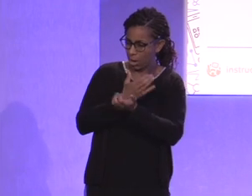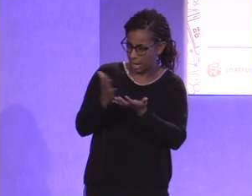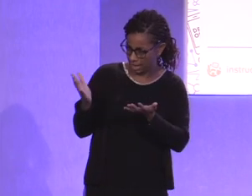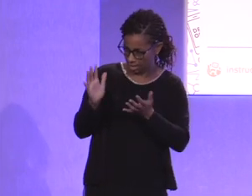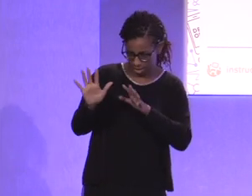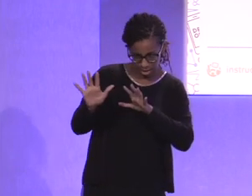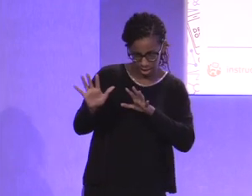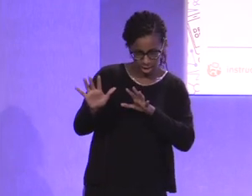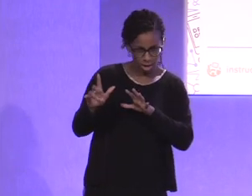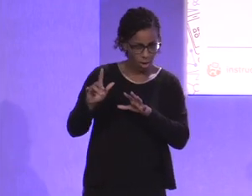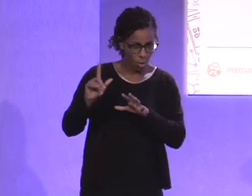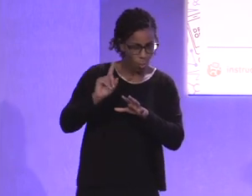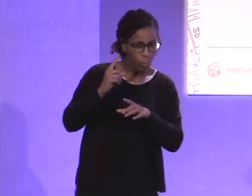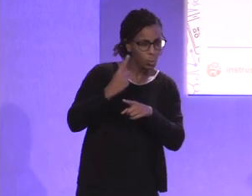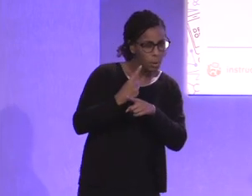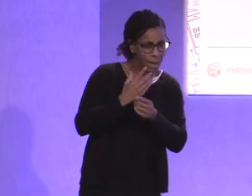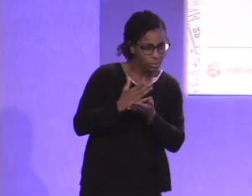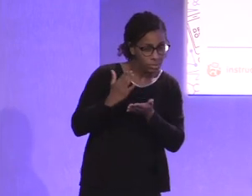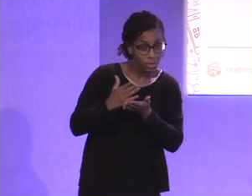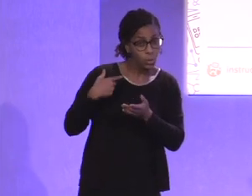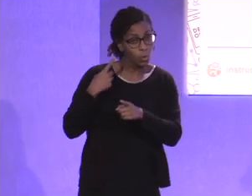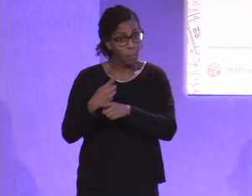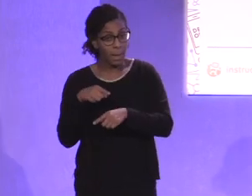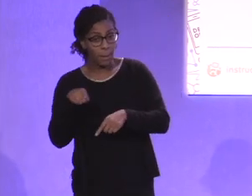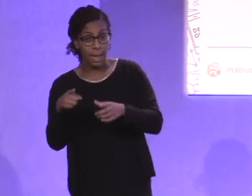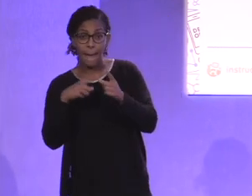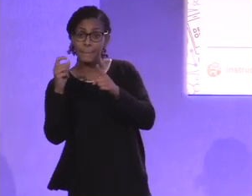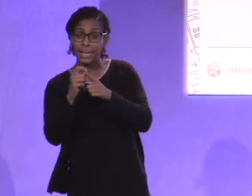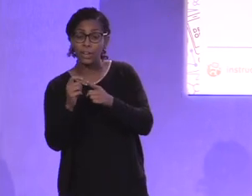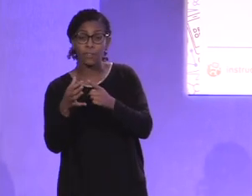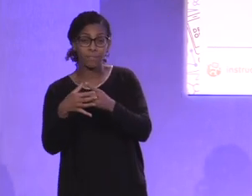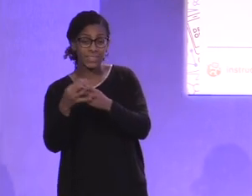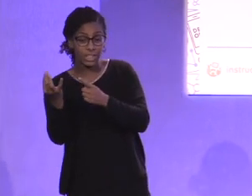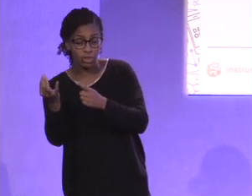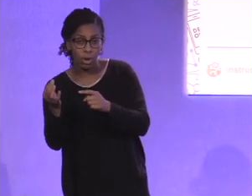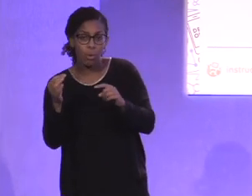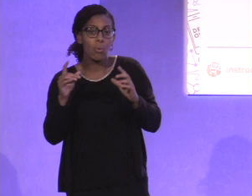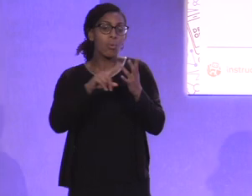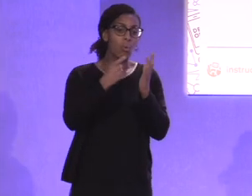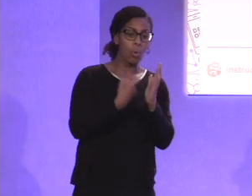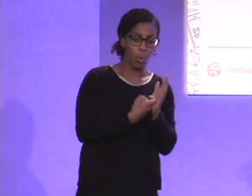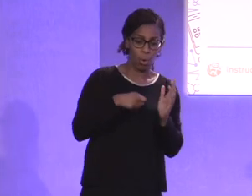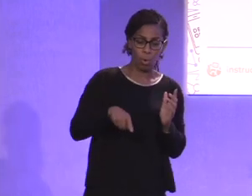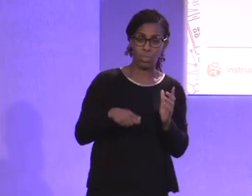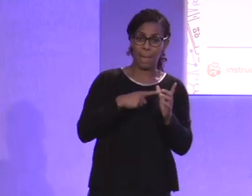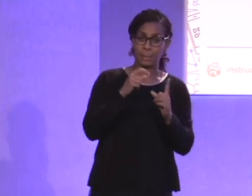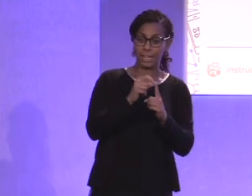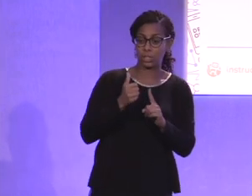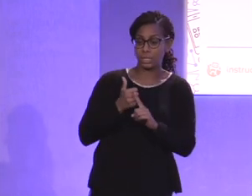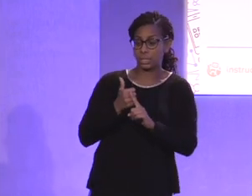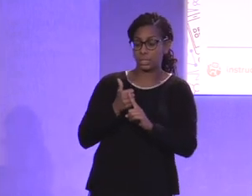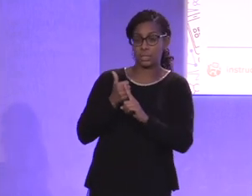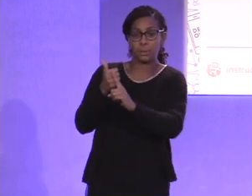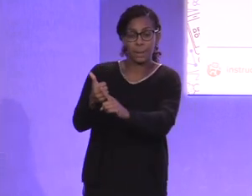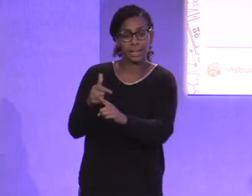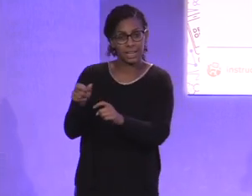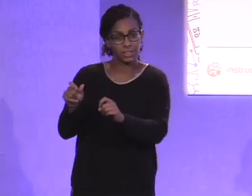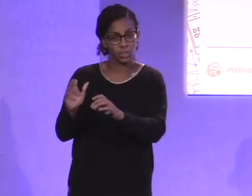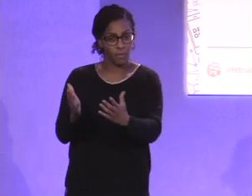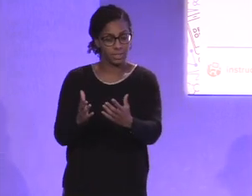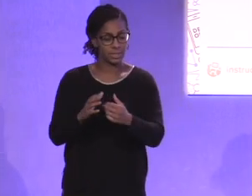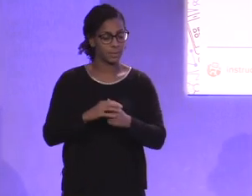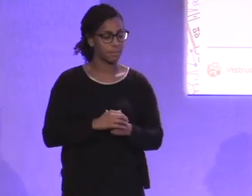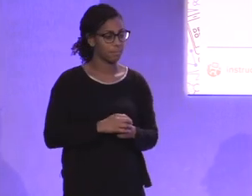What service are we talking about here? Are we talking about an application feature or a platform backend service? And let